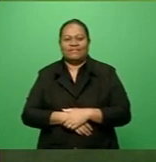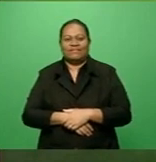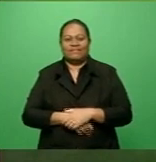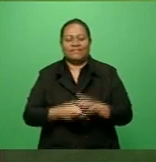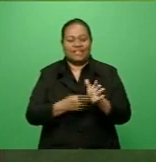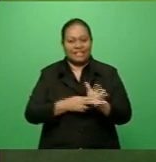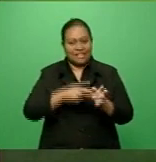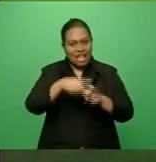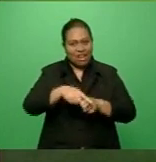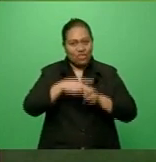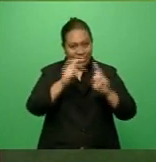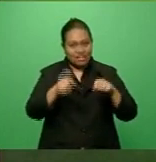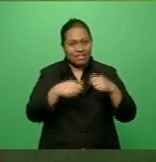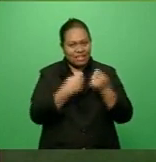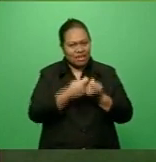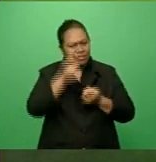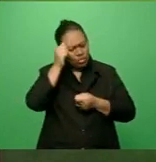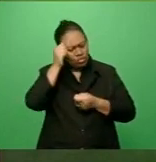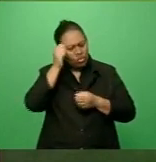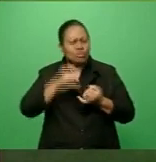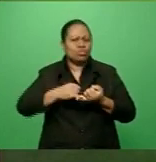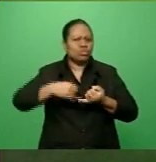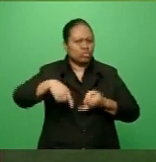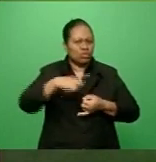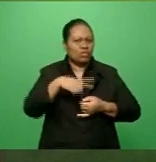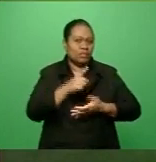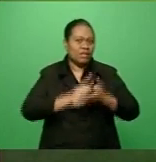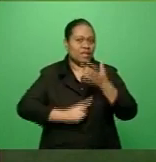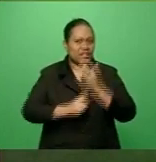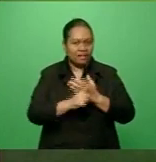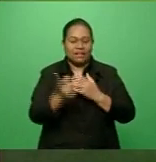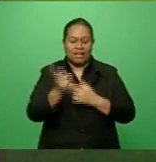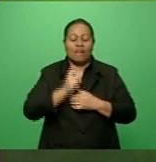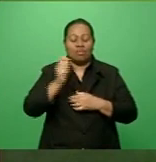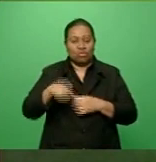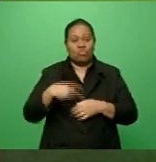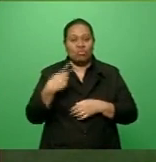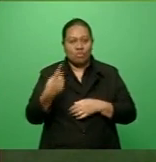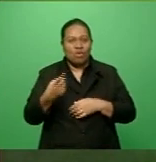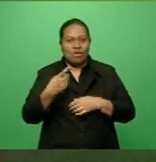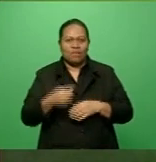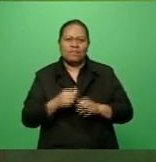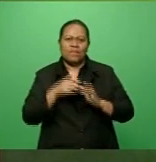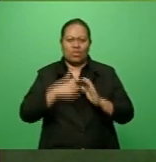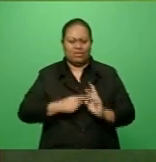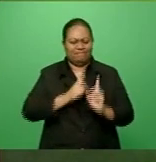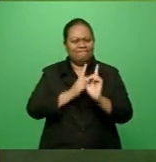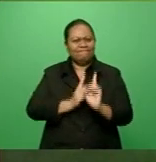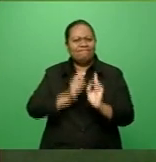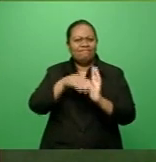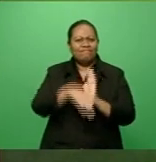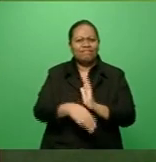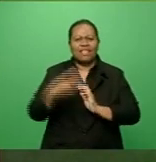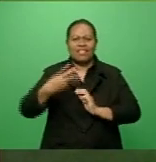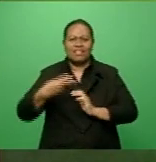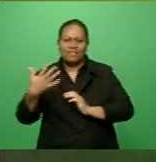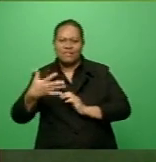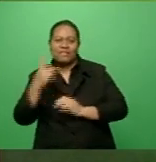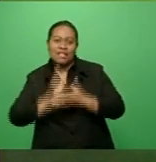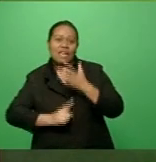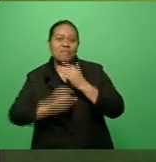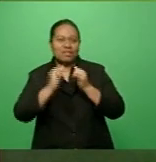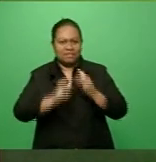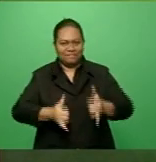The Narunga side knows that Suva will be out for revenge tomorrow after losing 13-15 during the first round of the Skipper